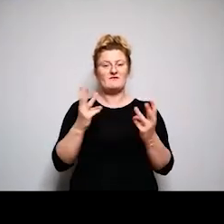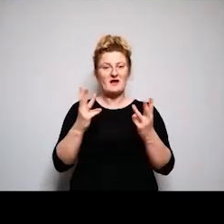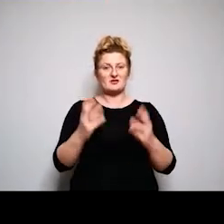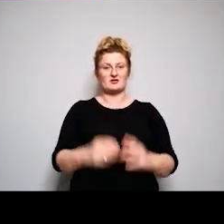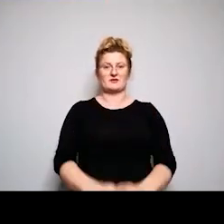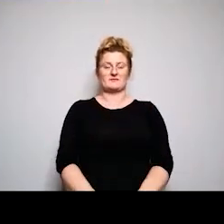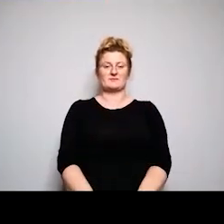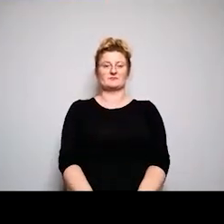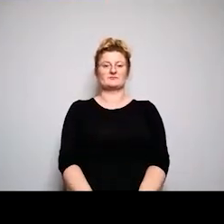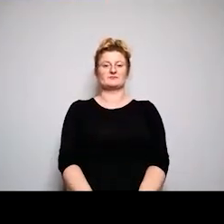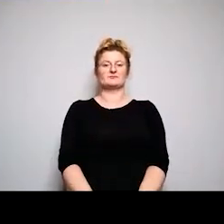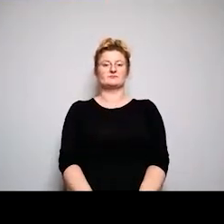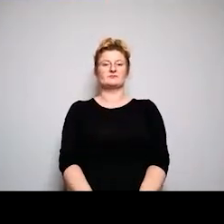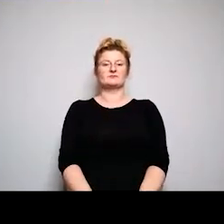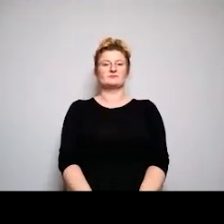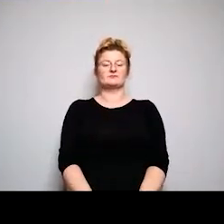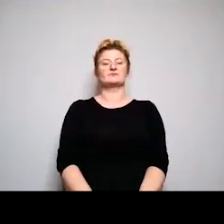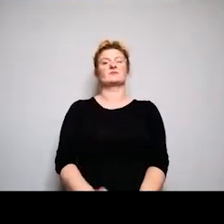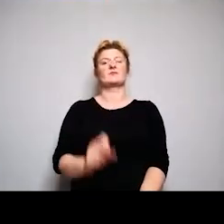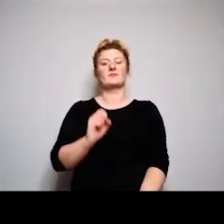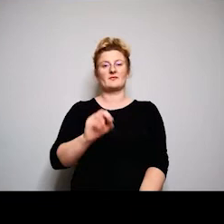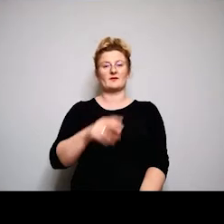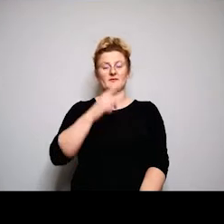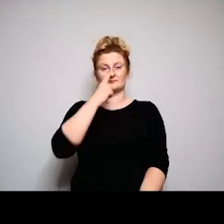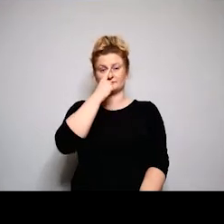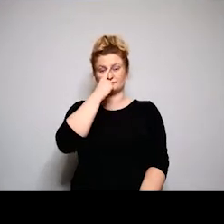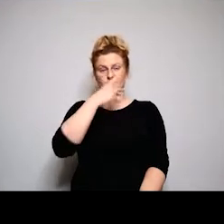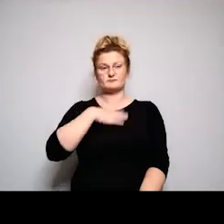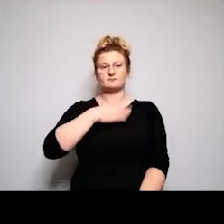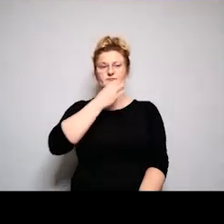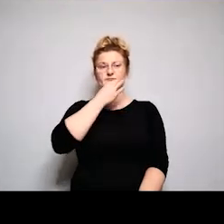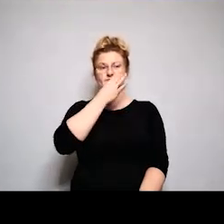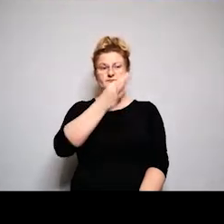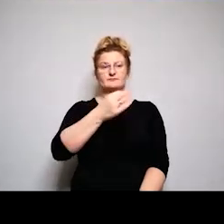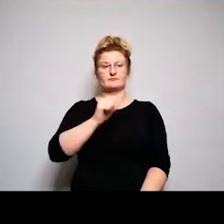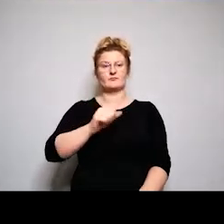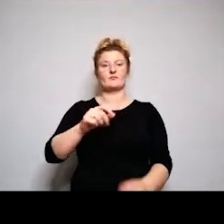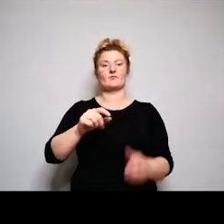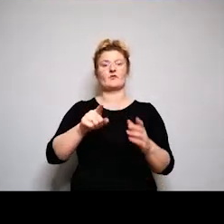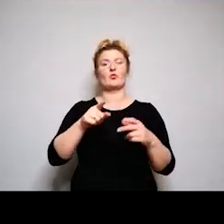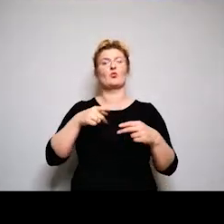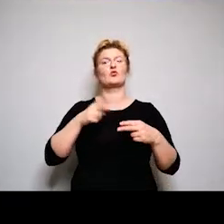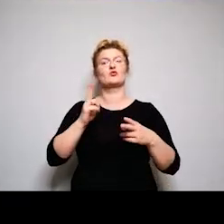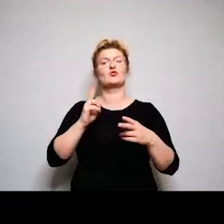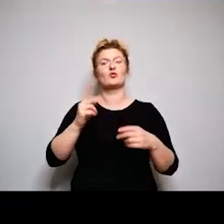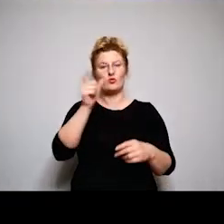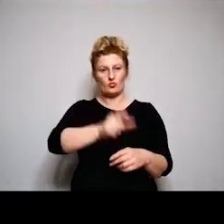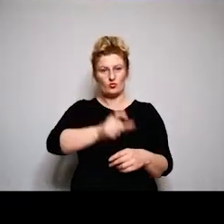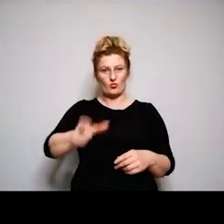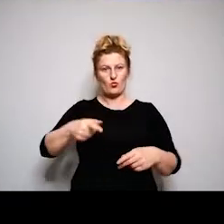Great. I have some questions from people. The first question is from Piotr.